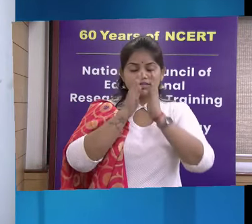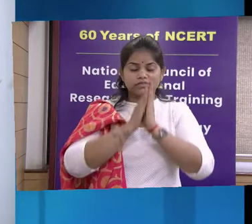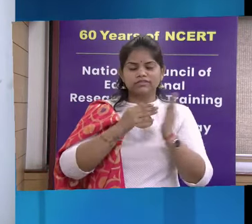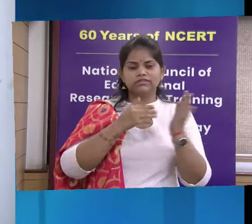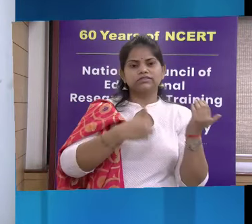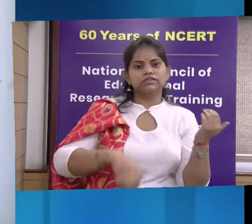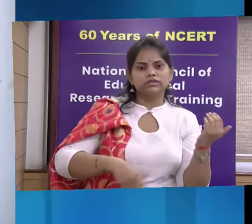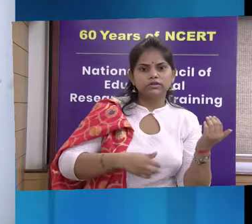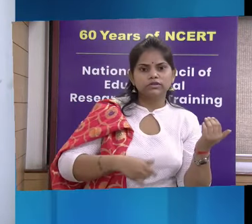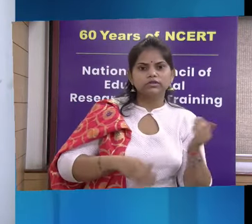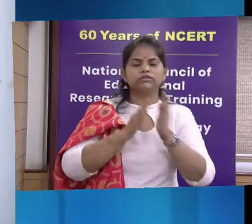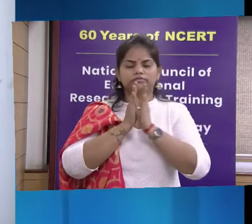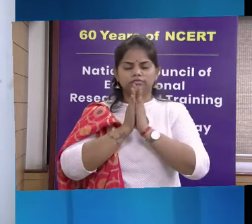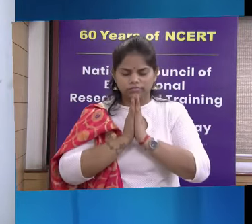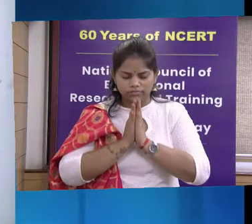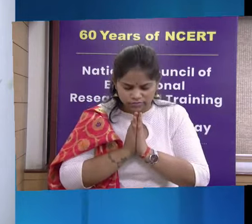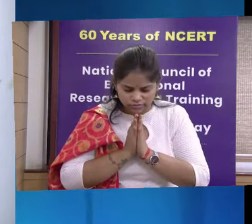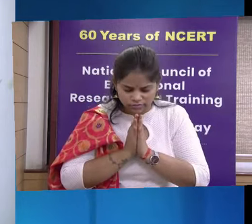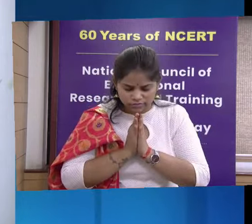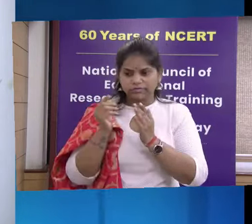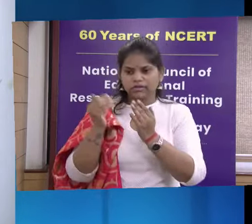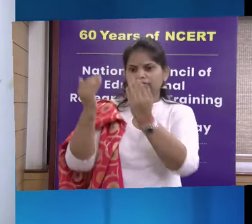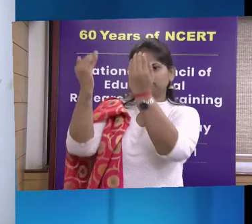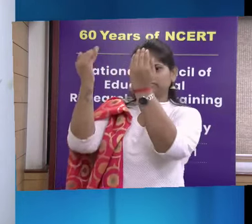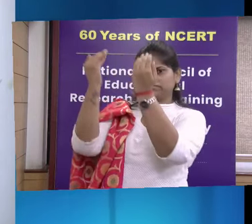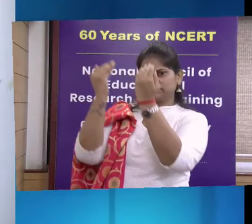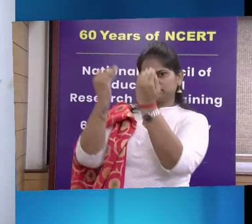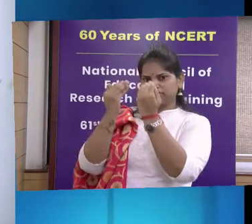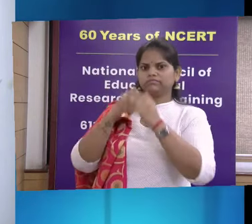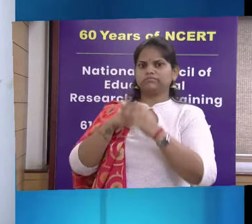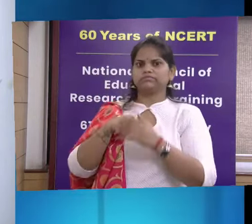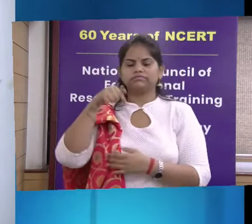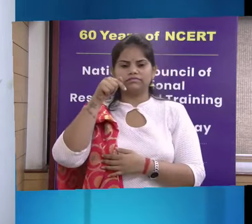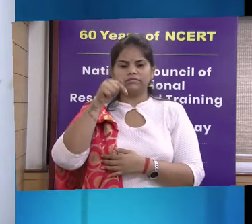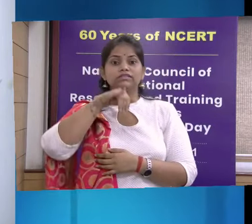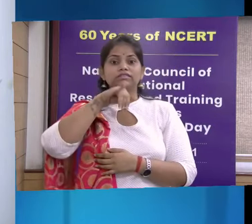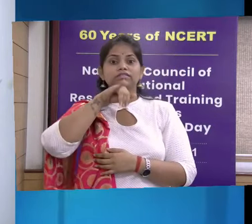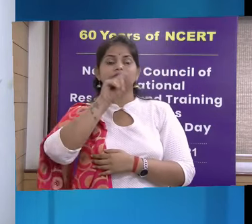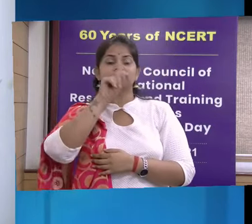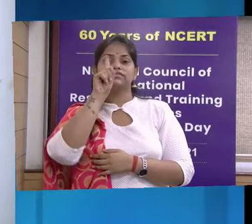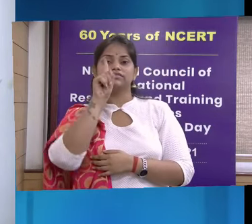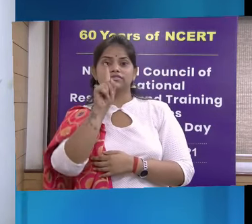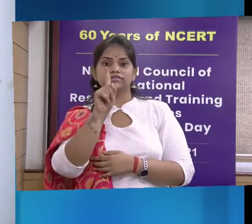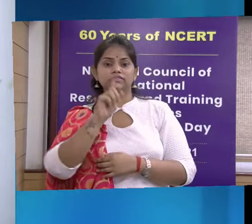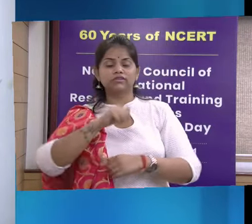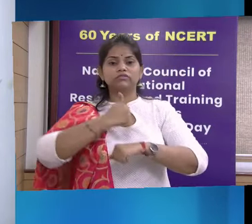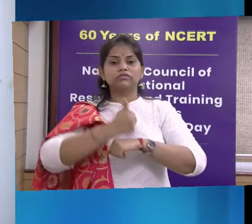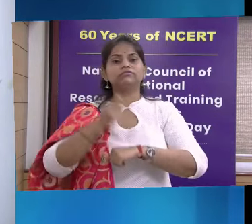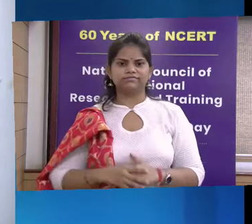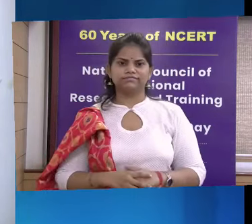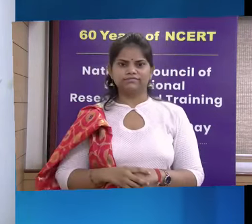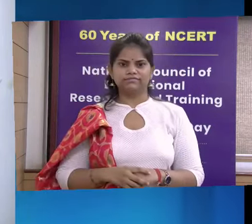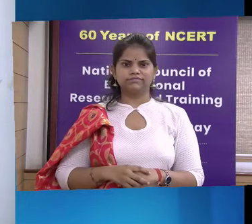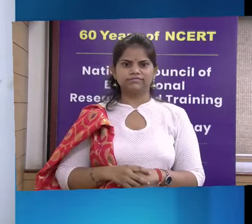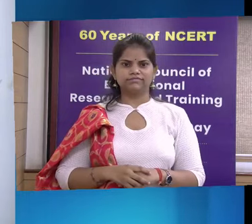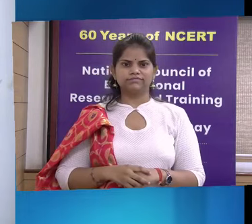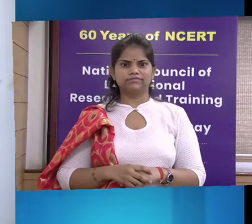seek Ma's blessings in today's 61st Foundation ceremony.